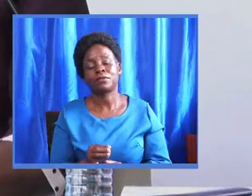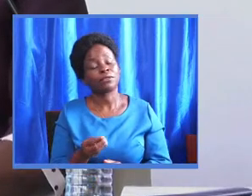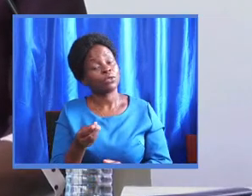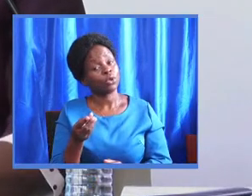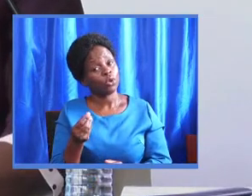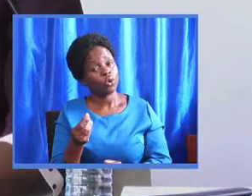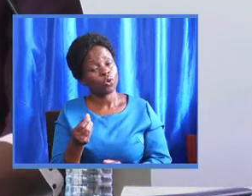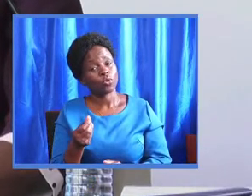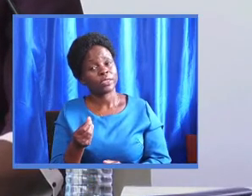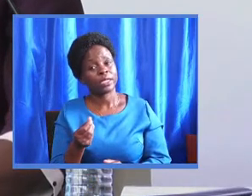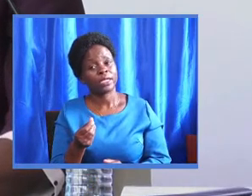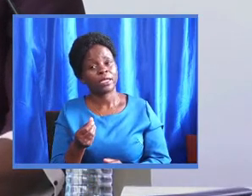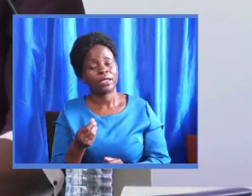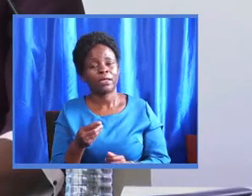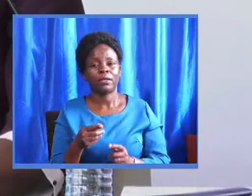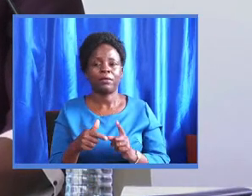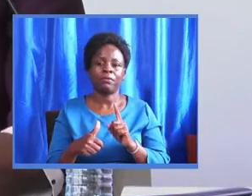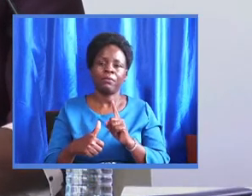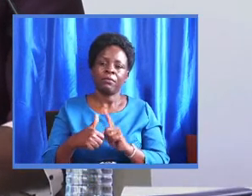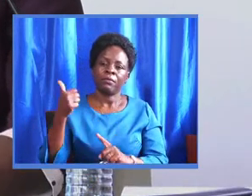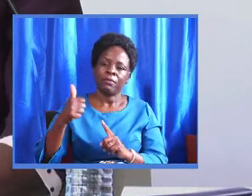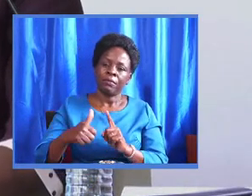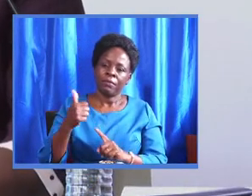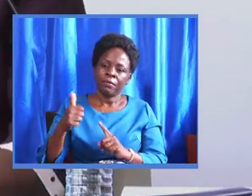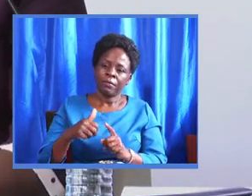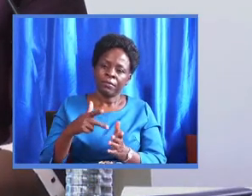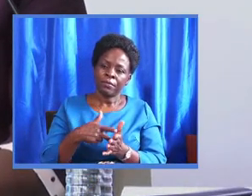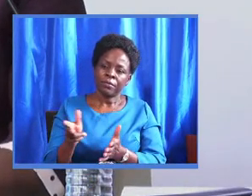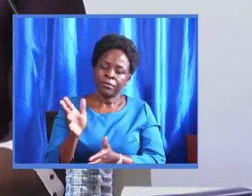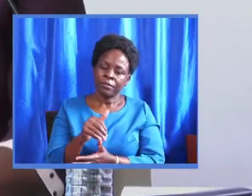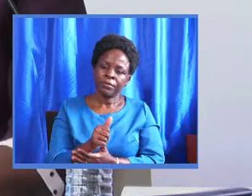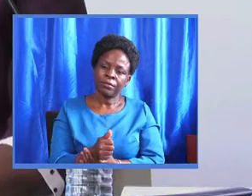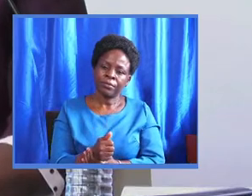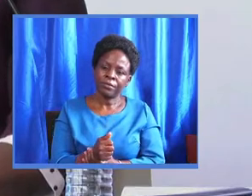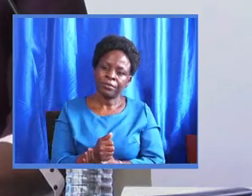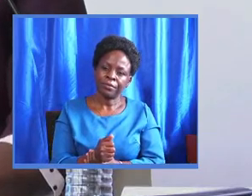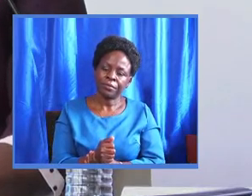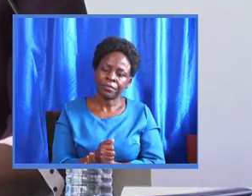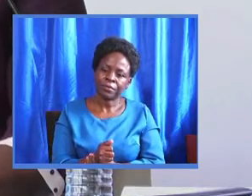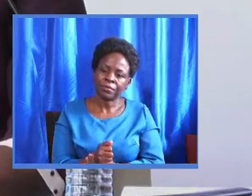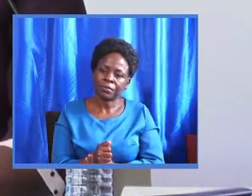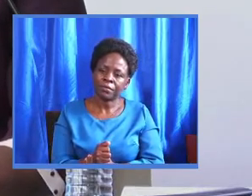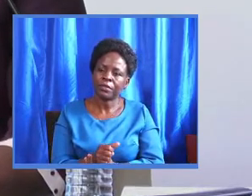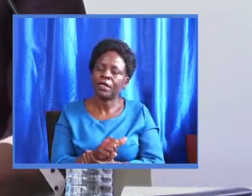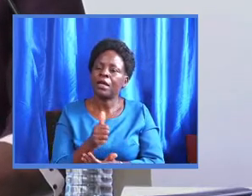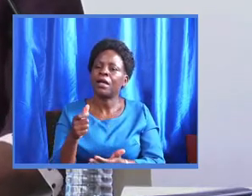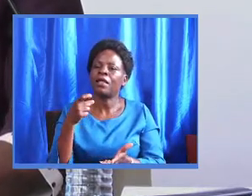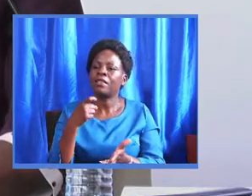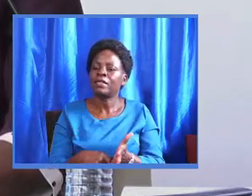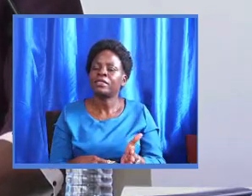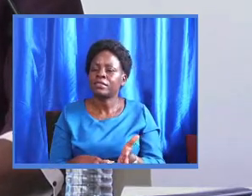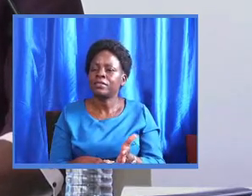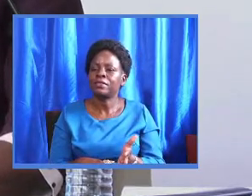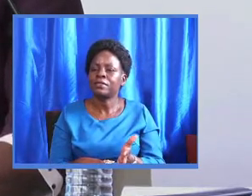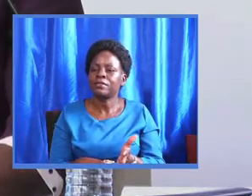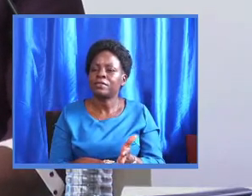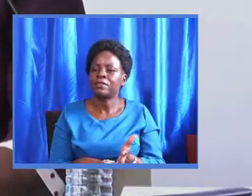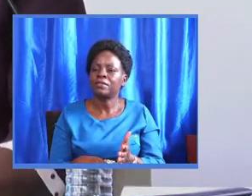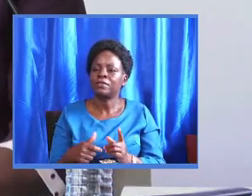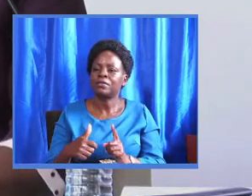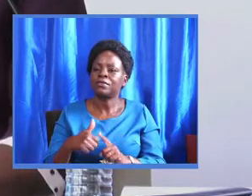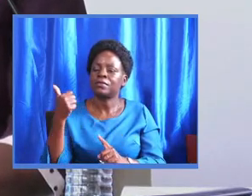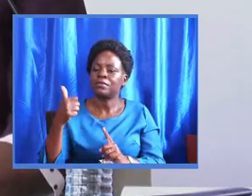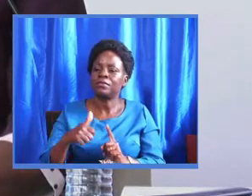sente ez'omupangisawo z'aba akusasula. Omusolo omulala oguli